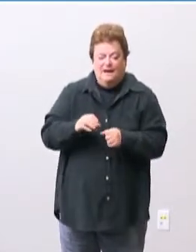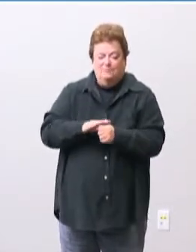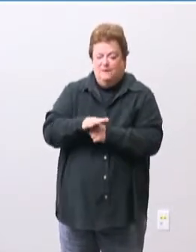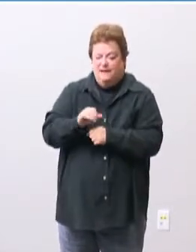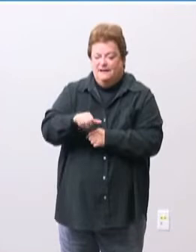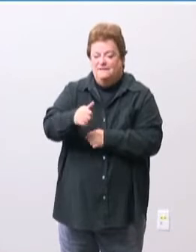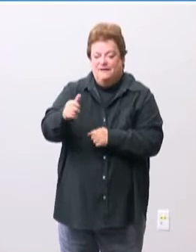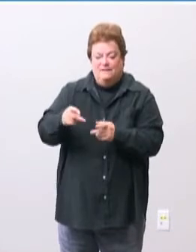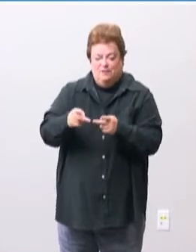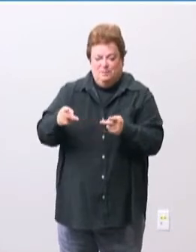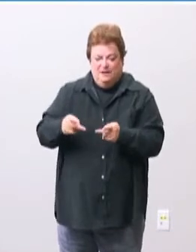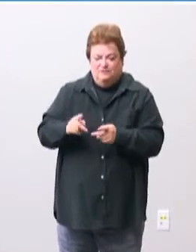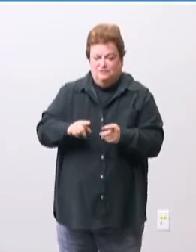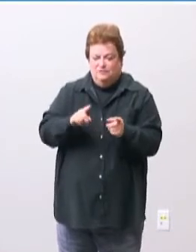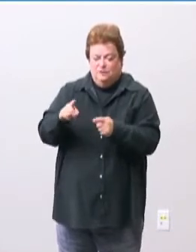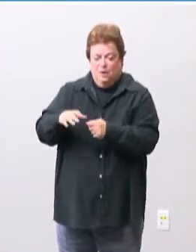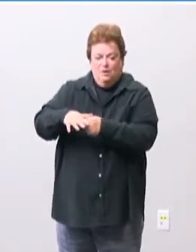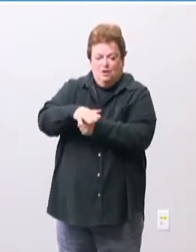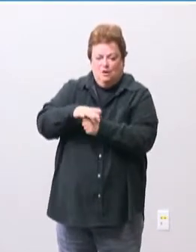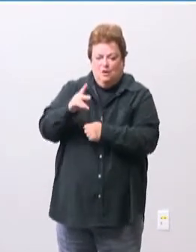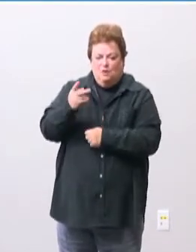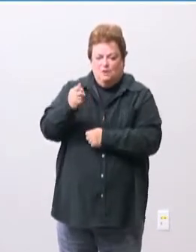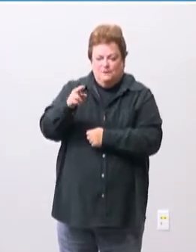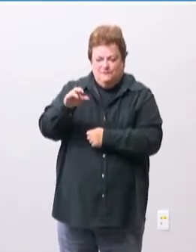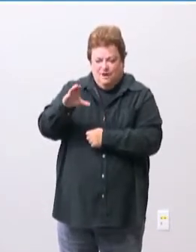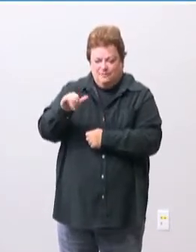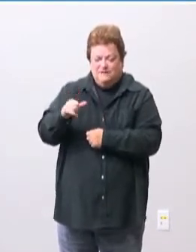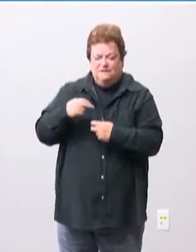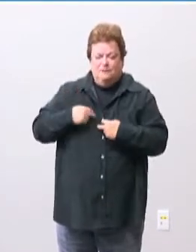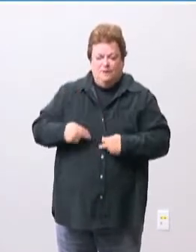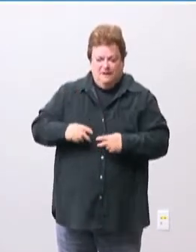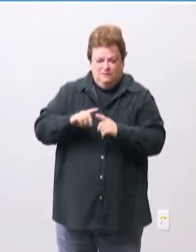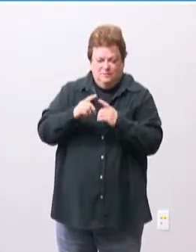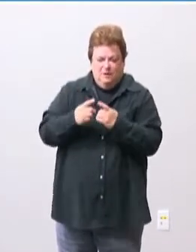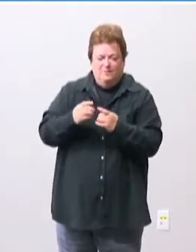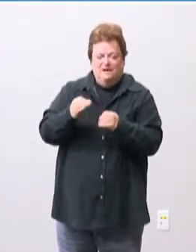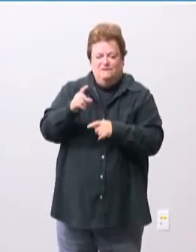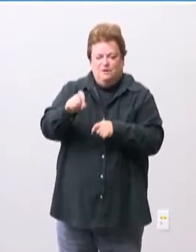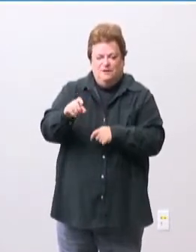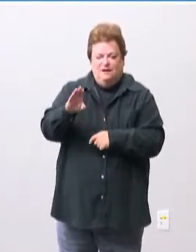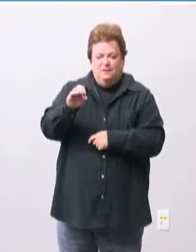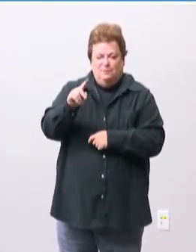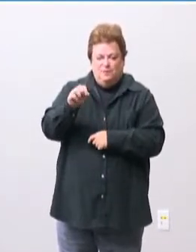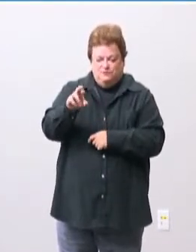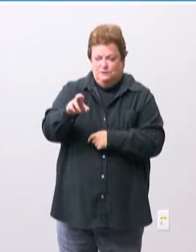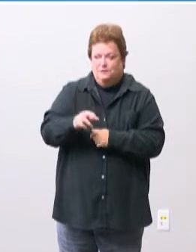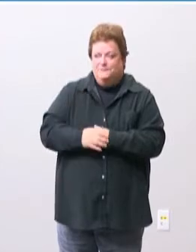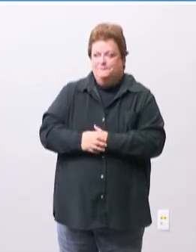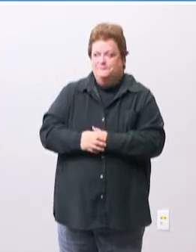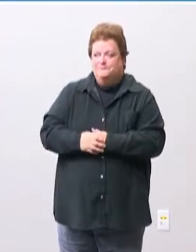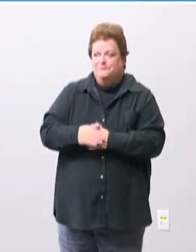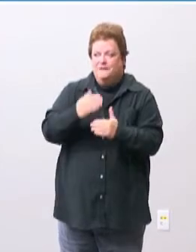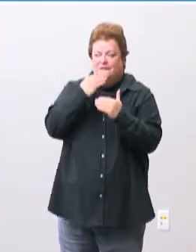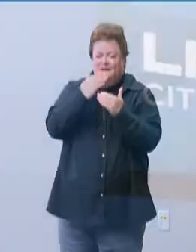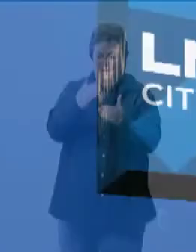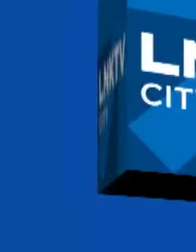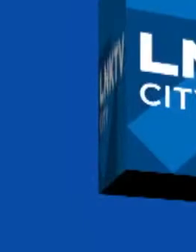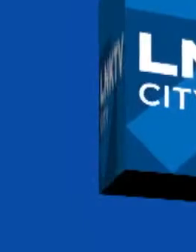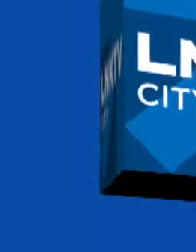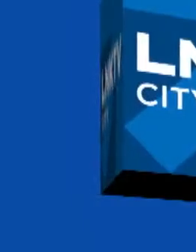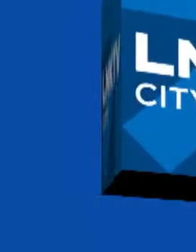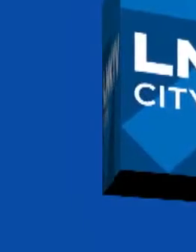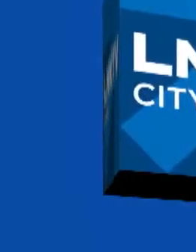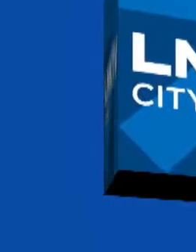to go at our local pharmacies or at the health department if you need a booster as an adult. Thank you.